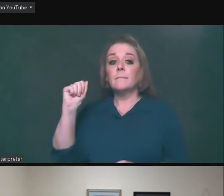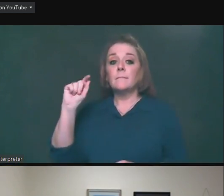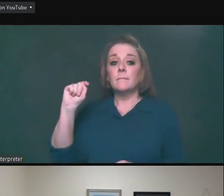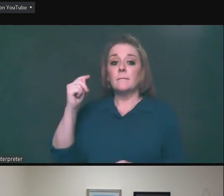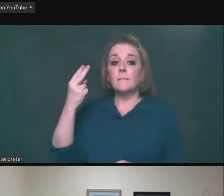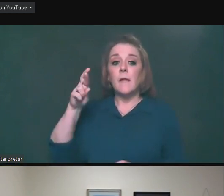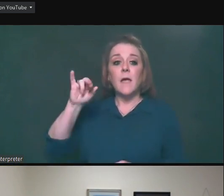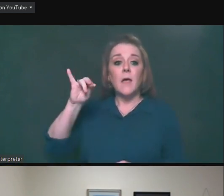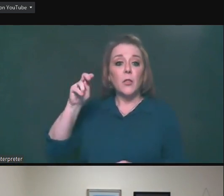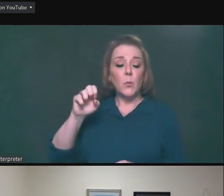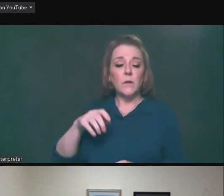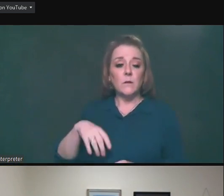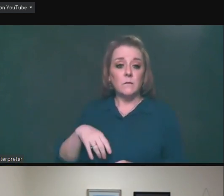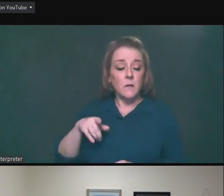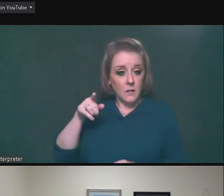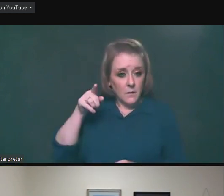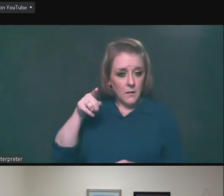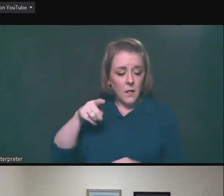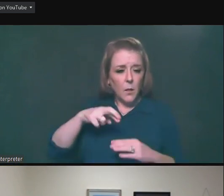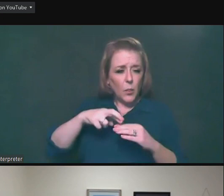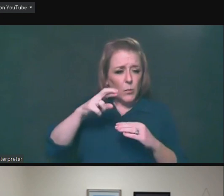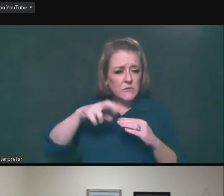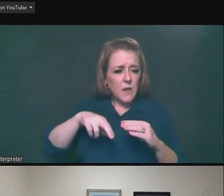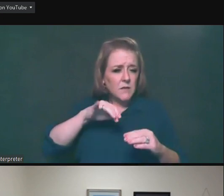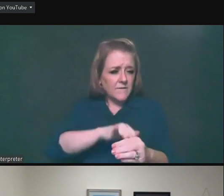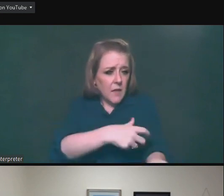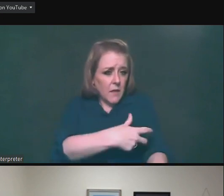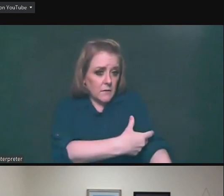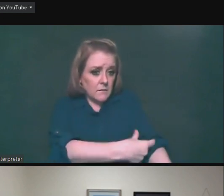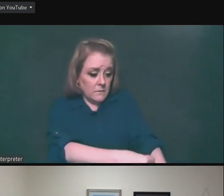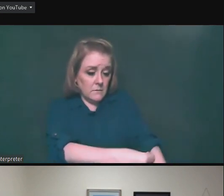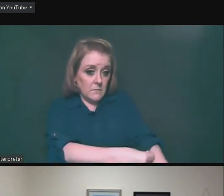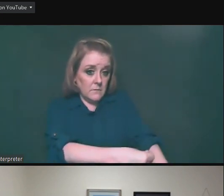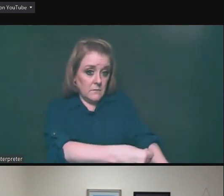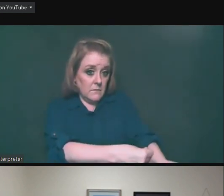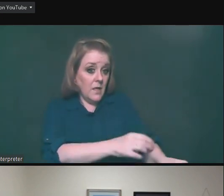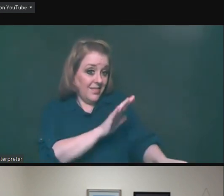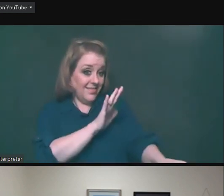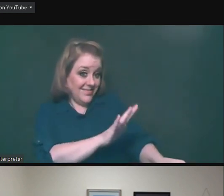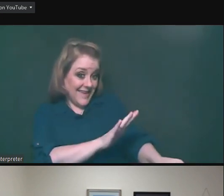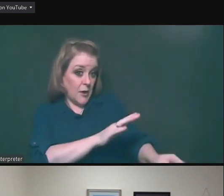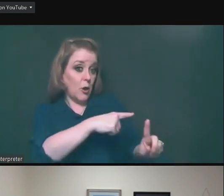disclose the results to the person who had the testing done?